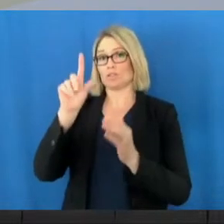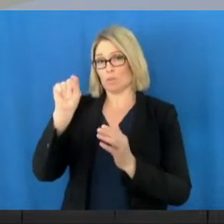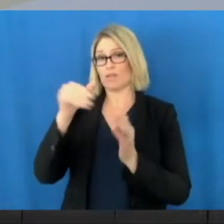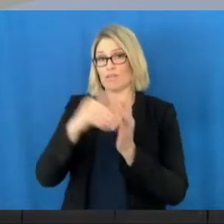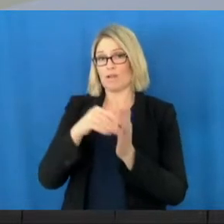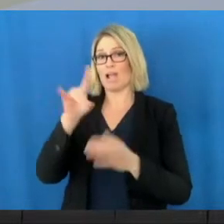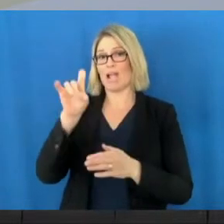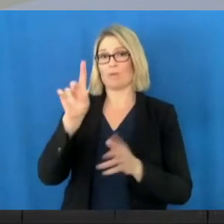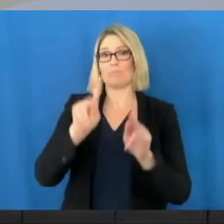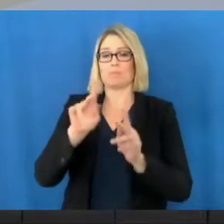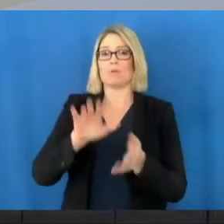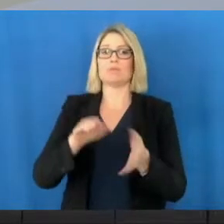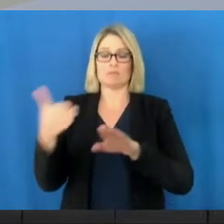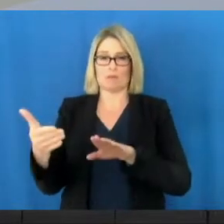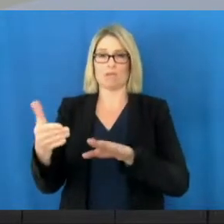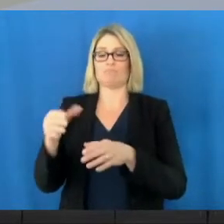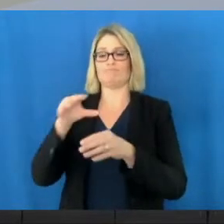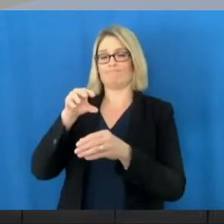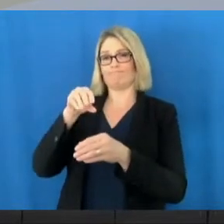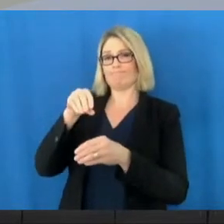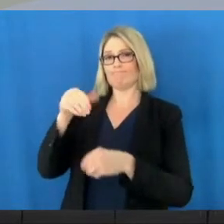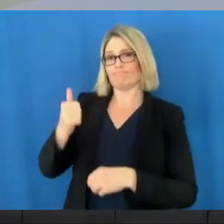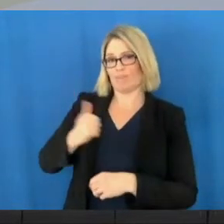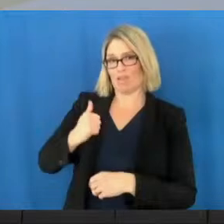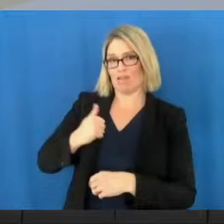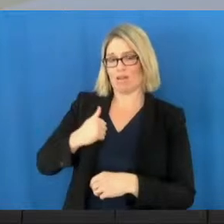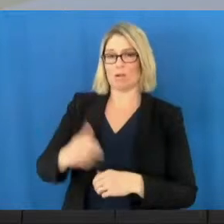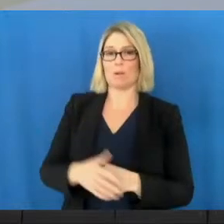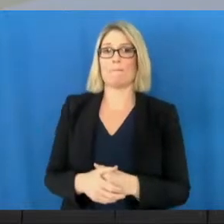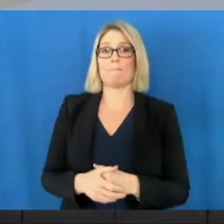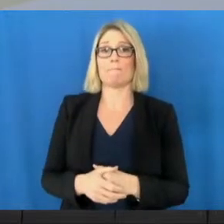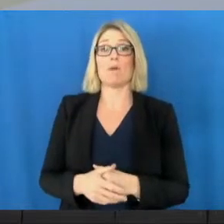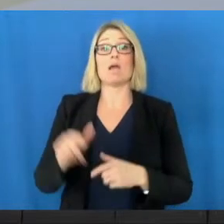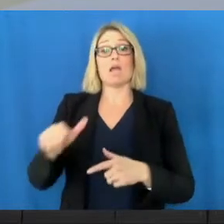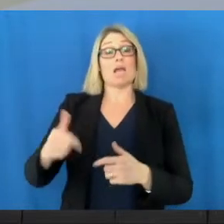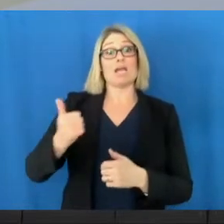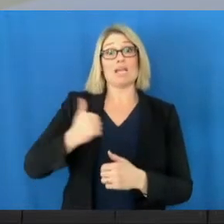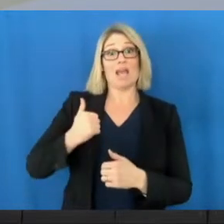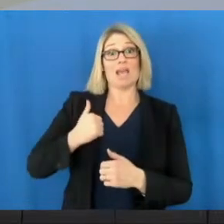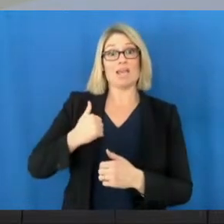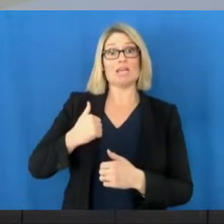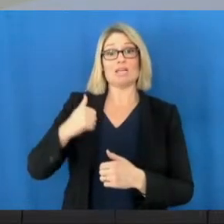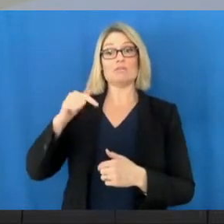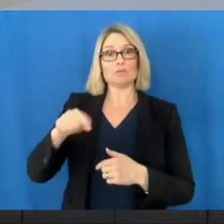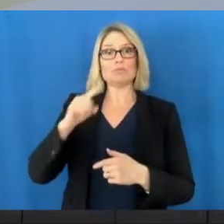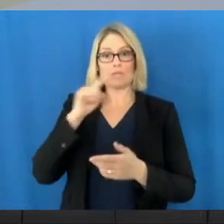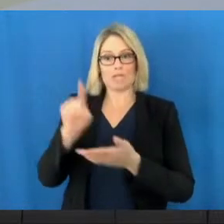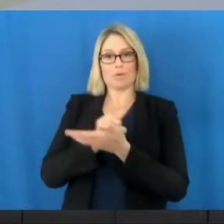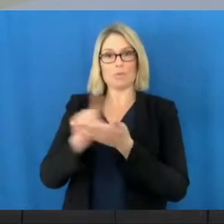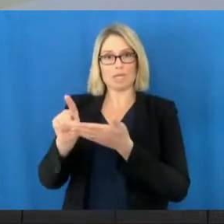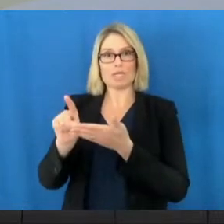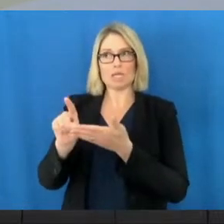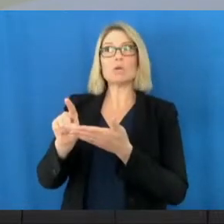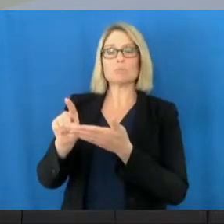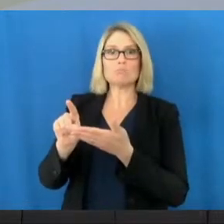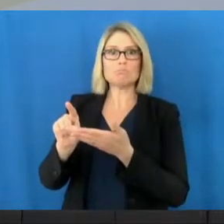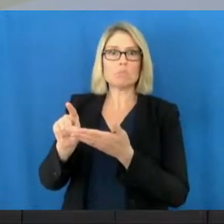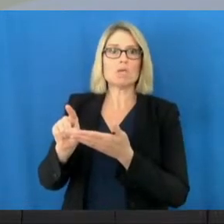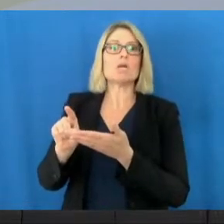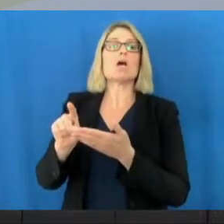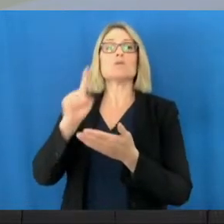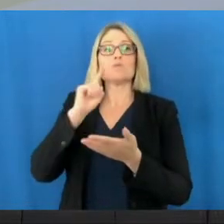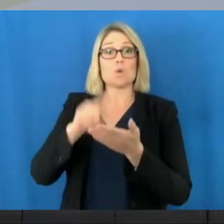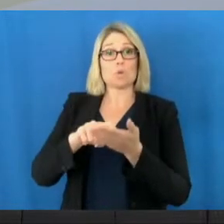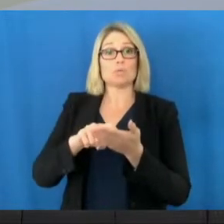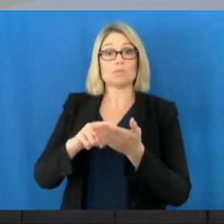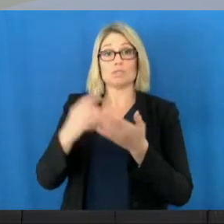to COVID-19. But the trends in Canada in the past week are encouraging. New cases and deaths are